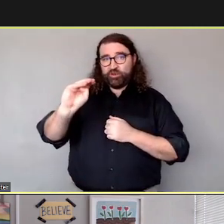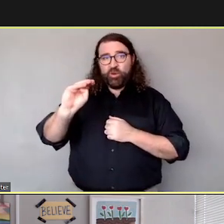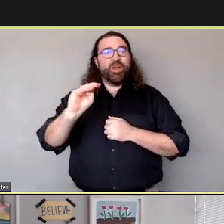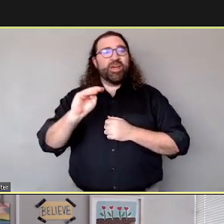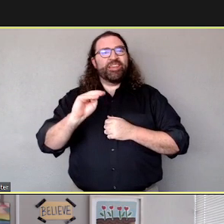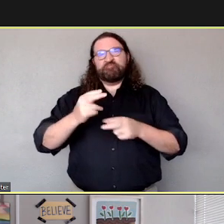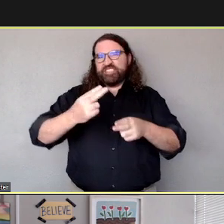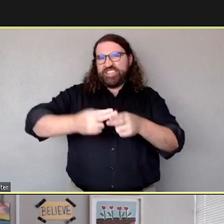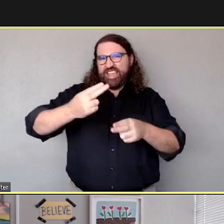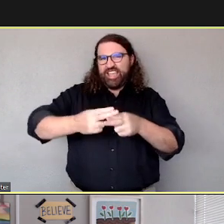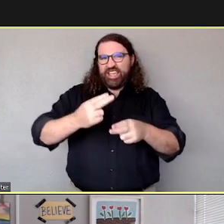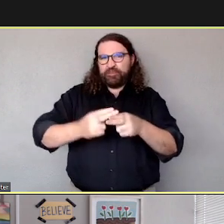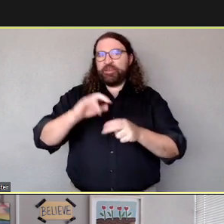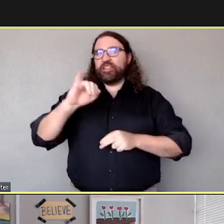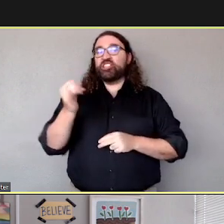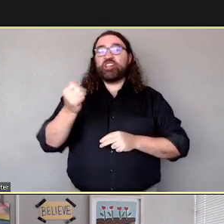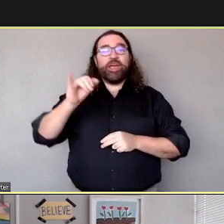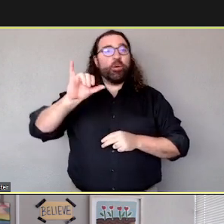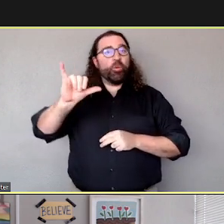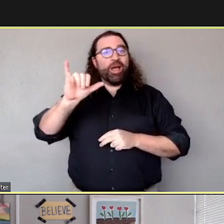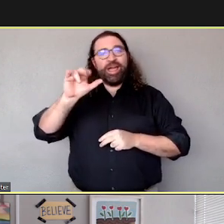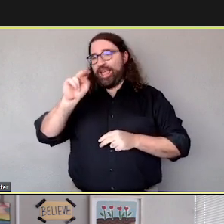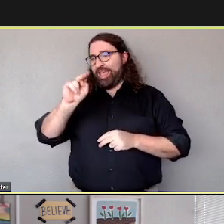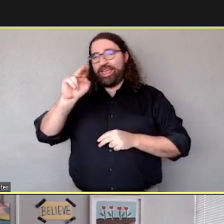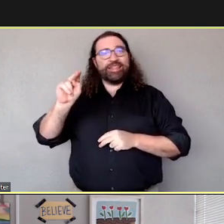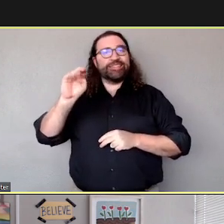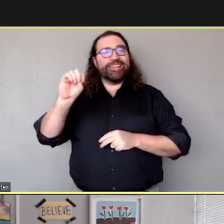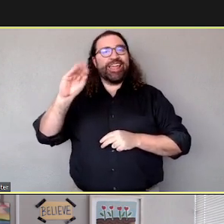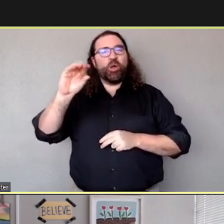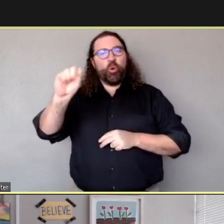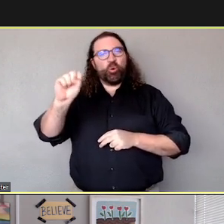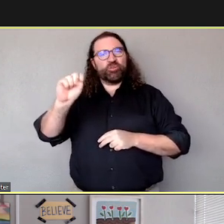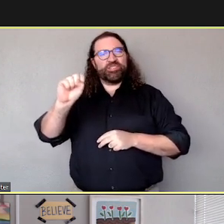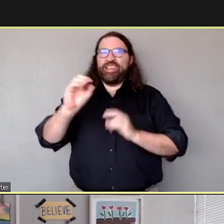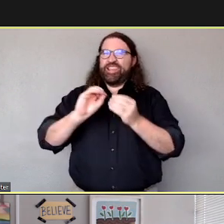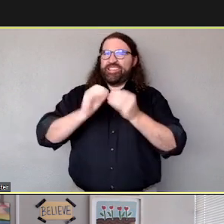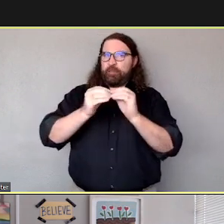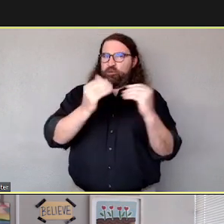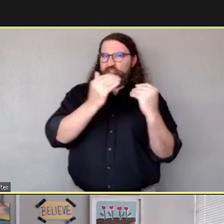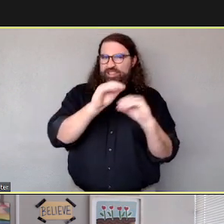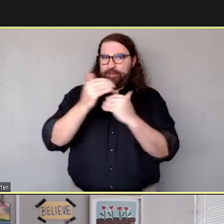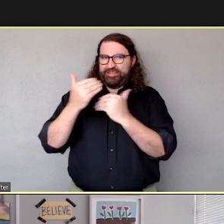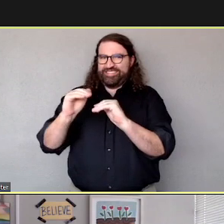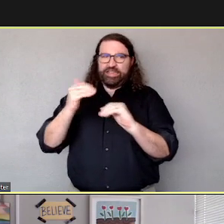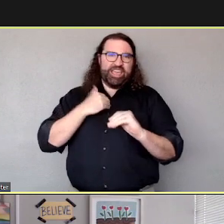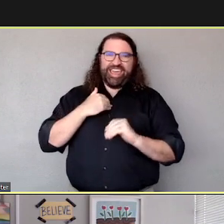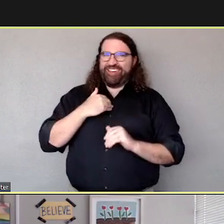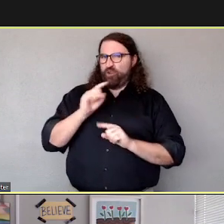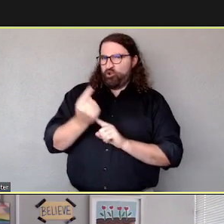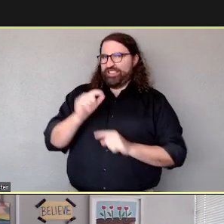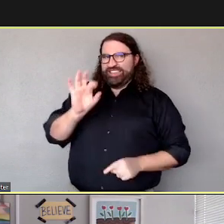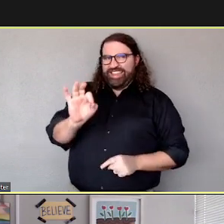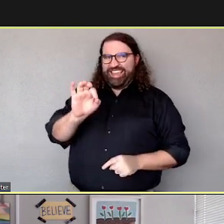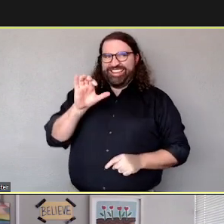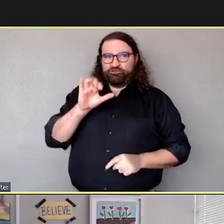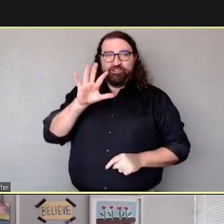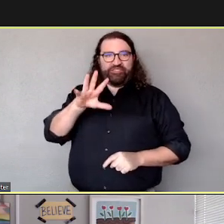called Jynneos vaccine. We have a limited supply, which is 956 doses as of August